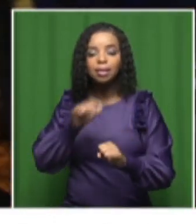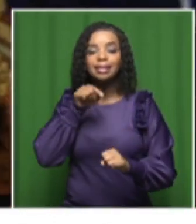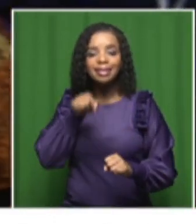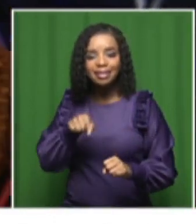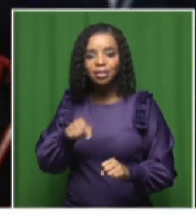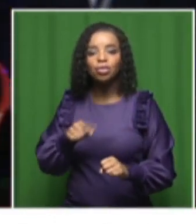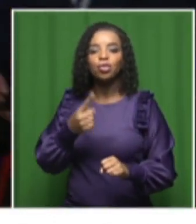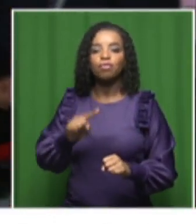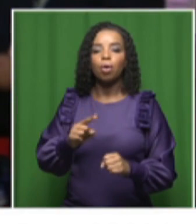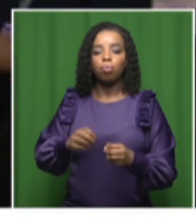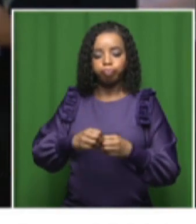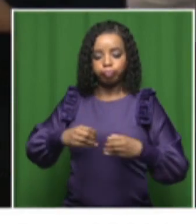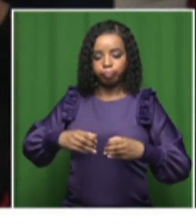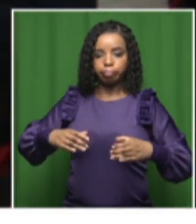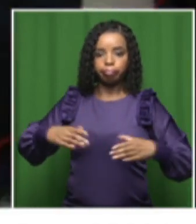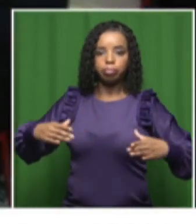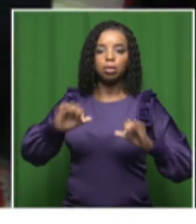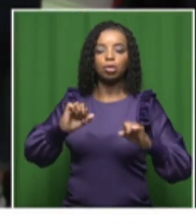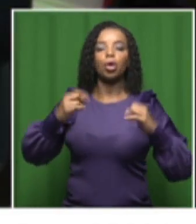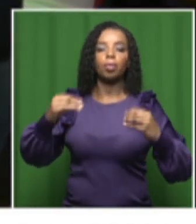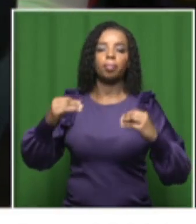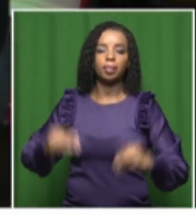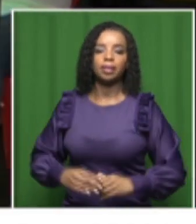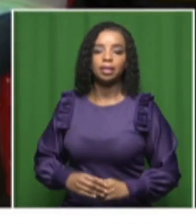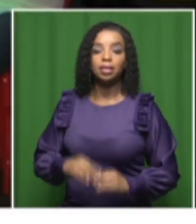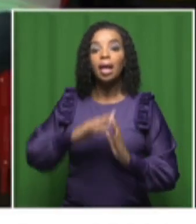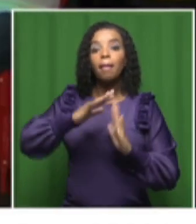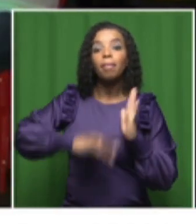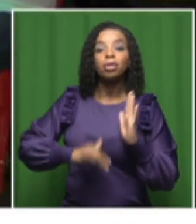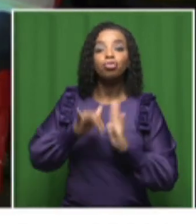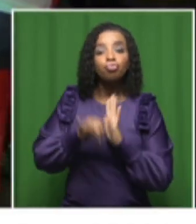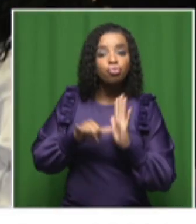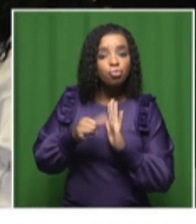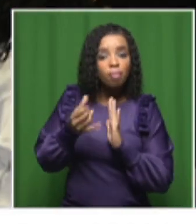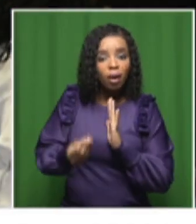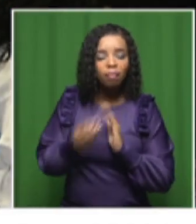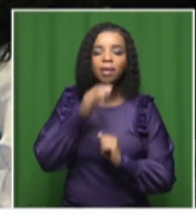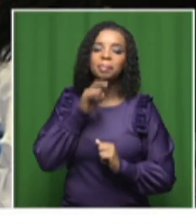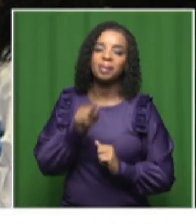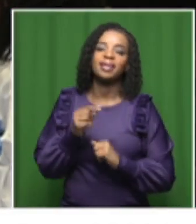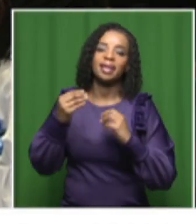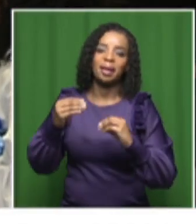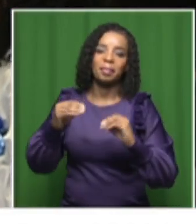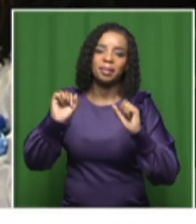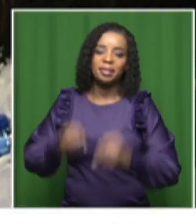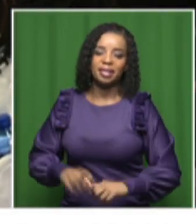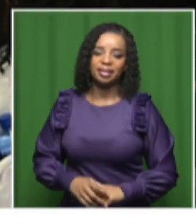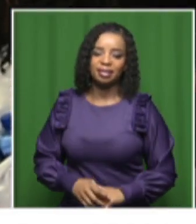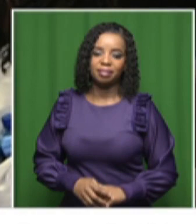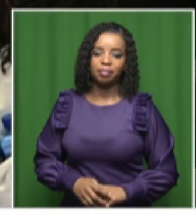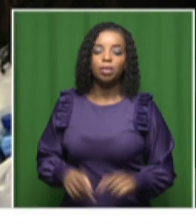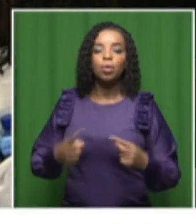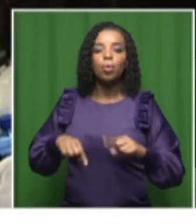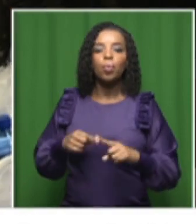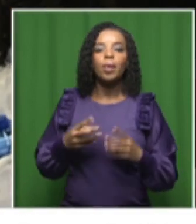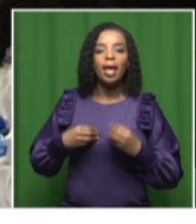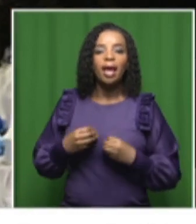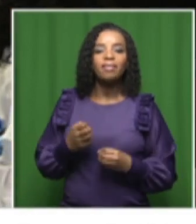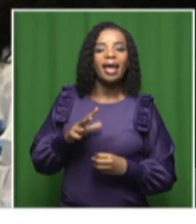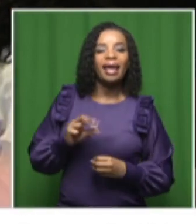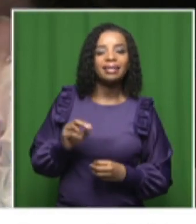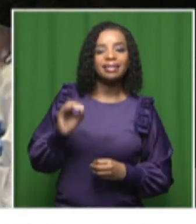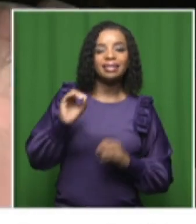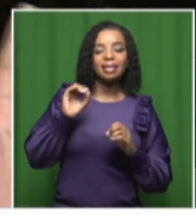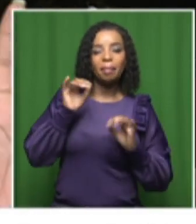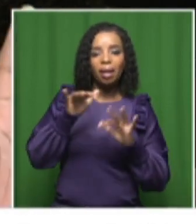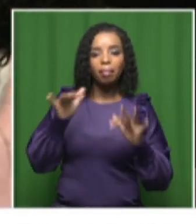So essentially, when you have a YouTube page, you have a mini business. My business currently has employed 8 people, and we are looking to grow 8